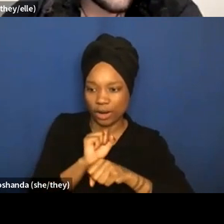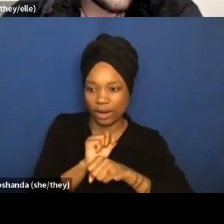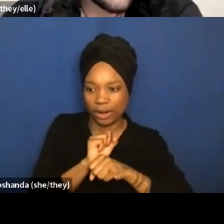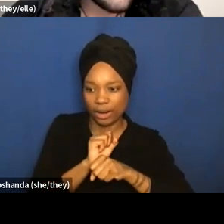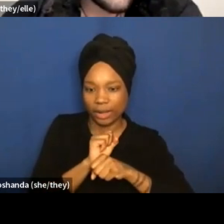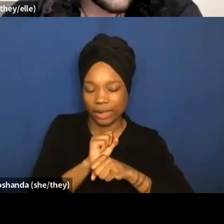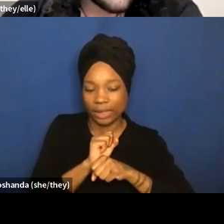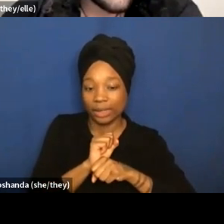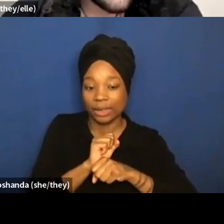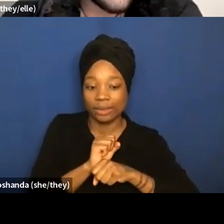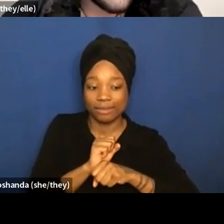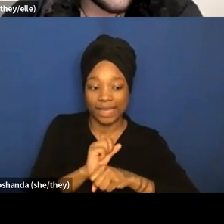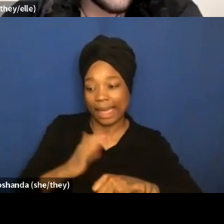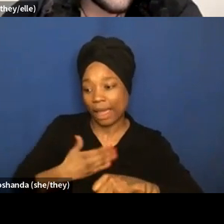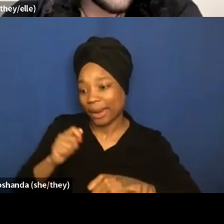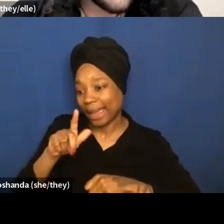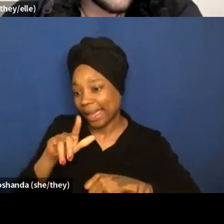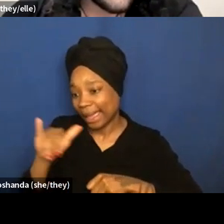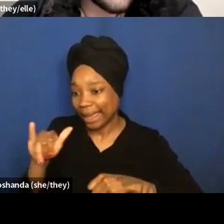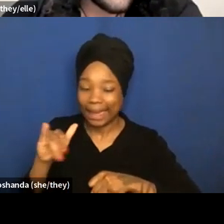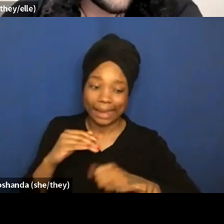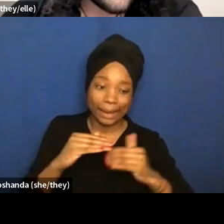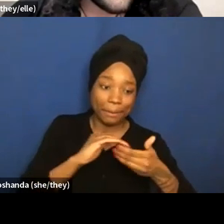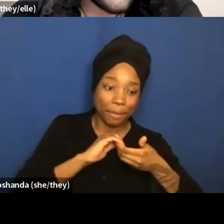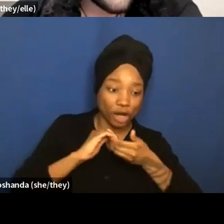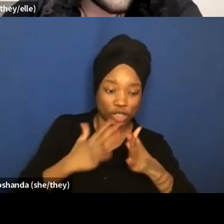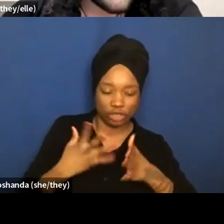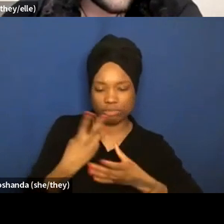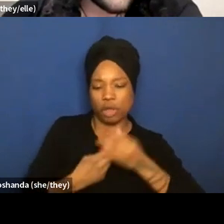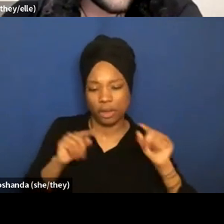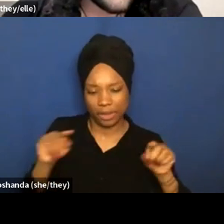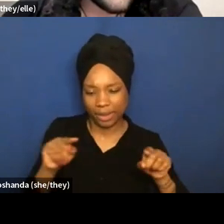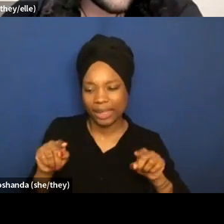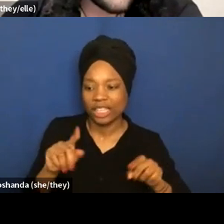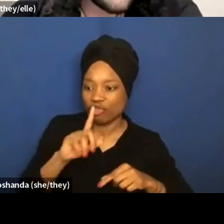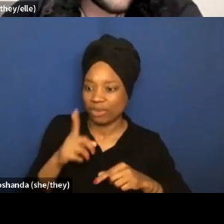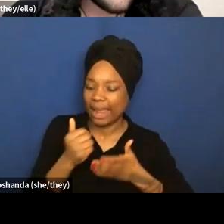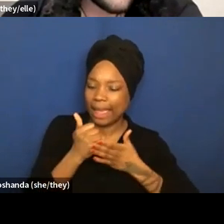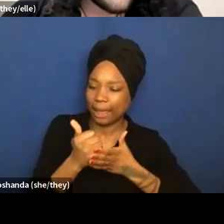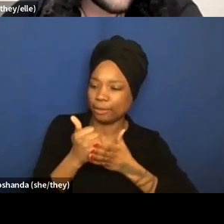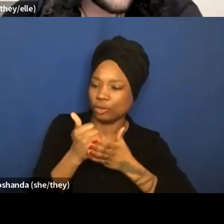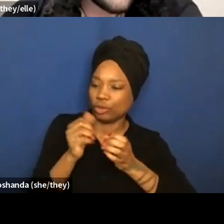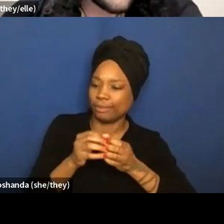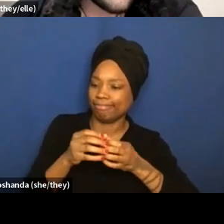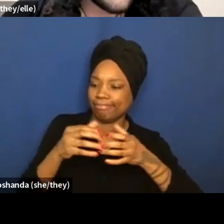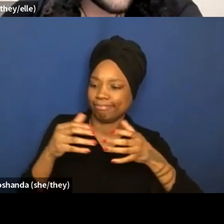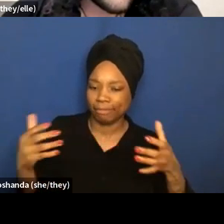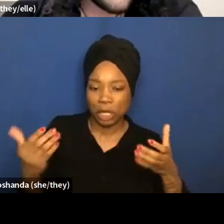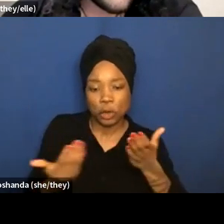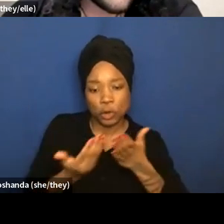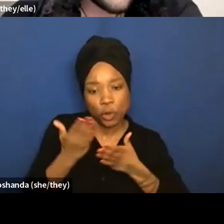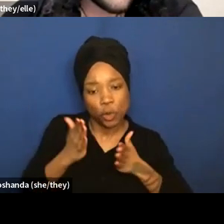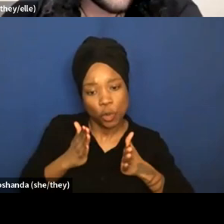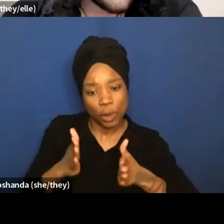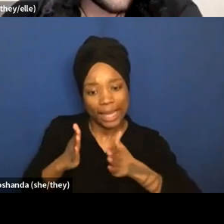by allies and partners together, I think have really expanded new ways that some organizers